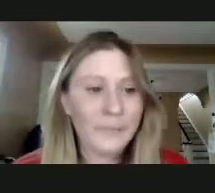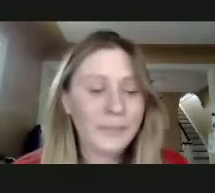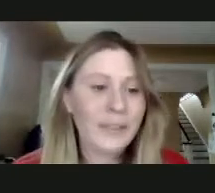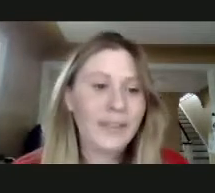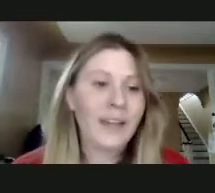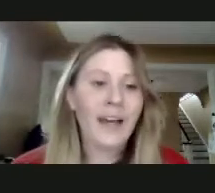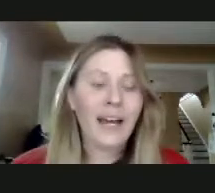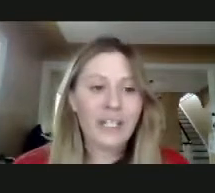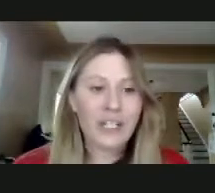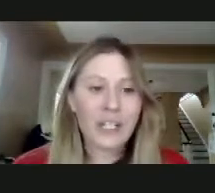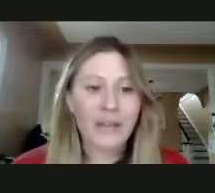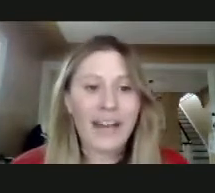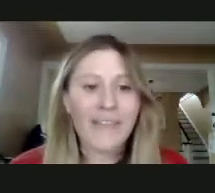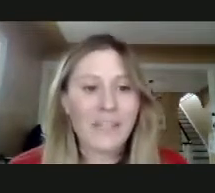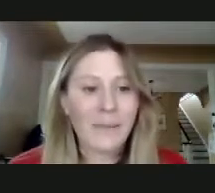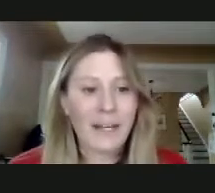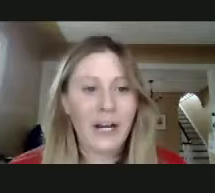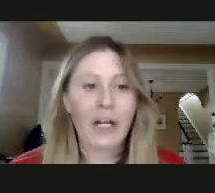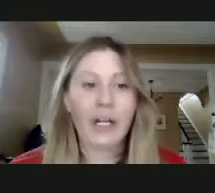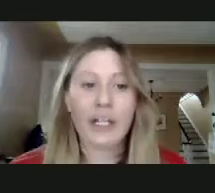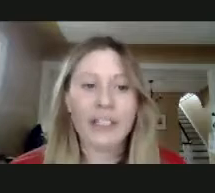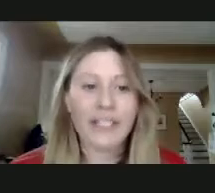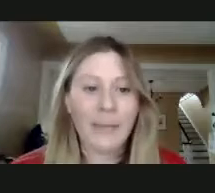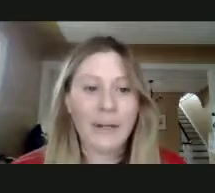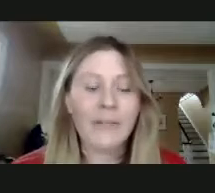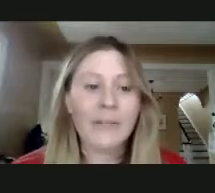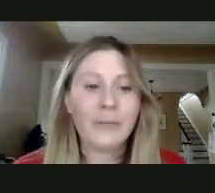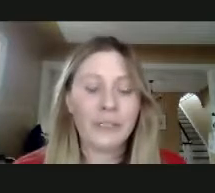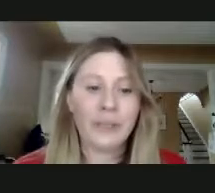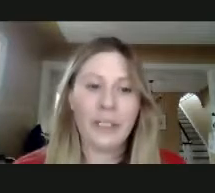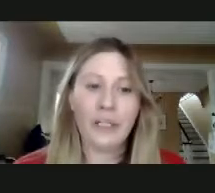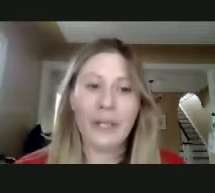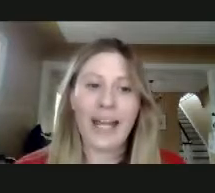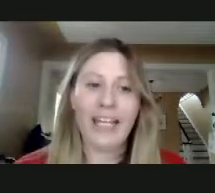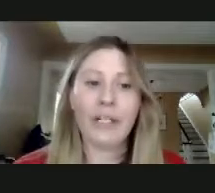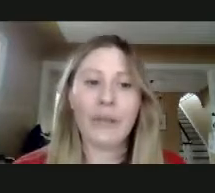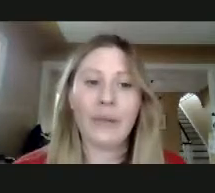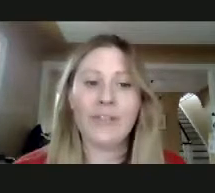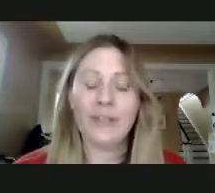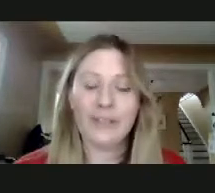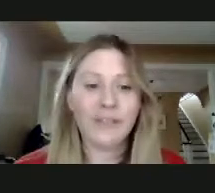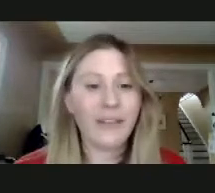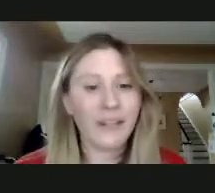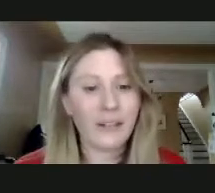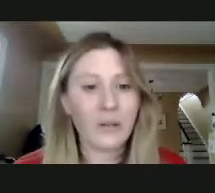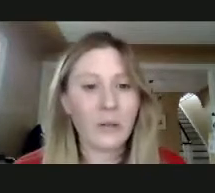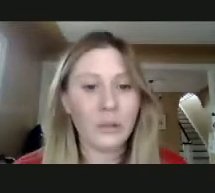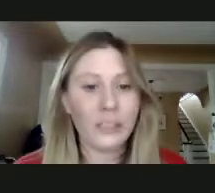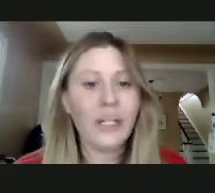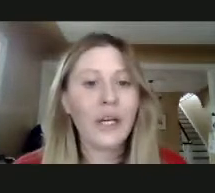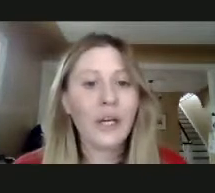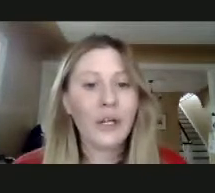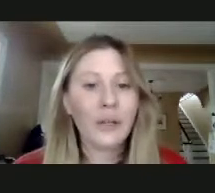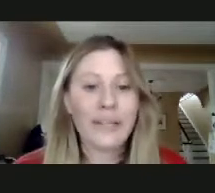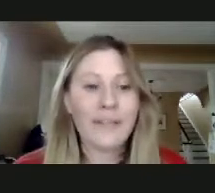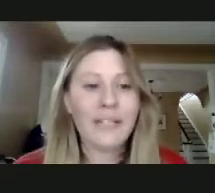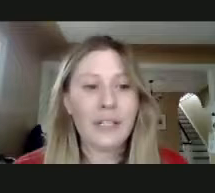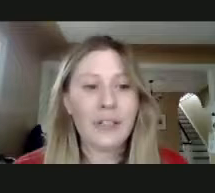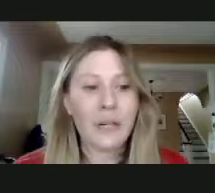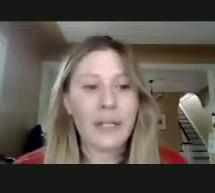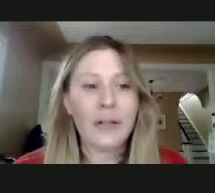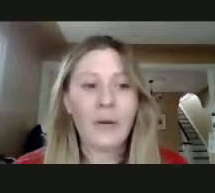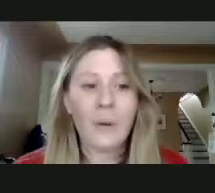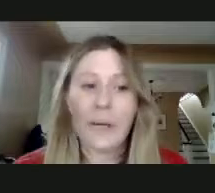Detroit. Additionally, we have expanded our good neighbor to include anyone who is 55 years or older, who lives